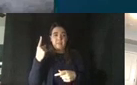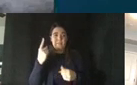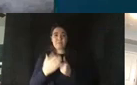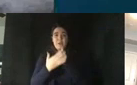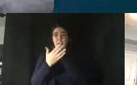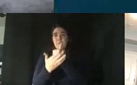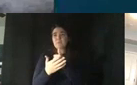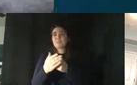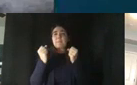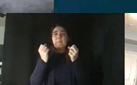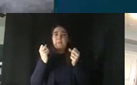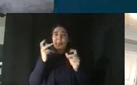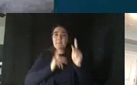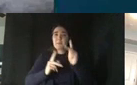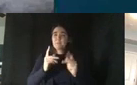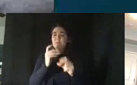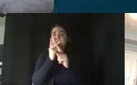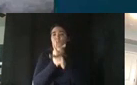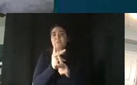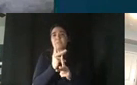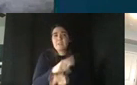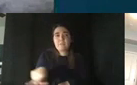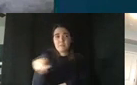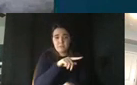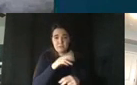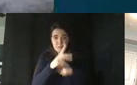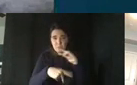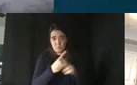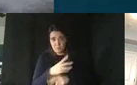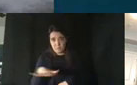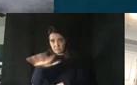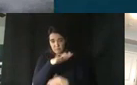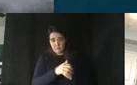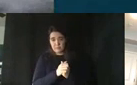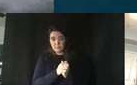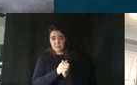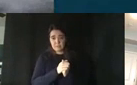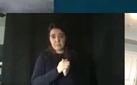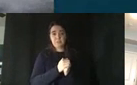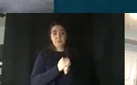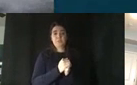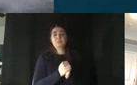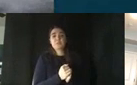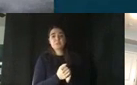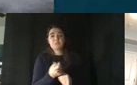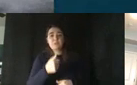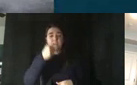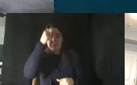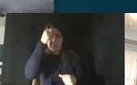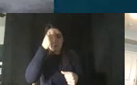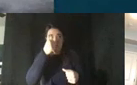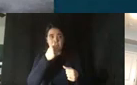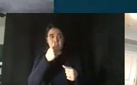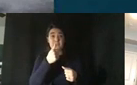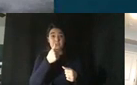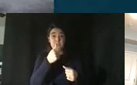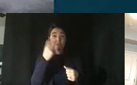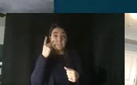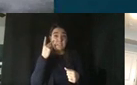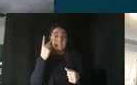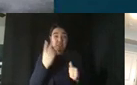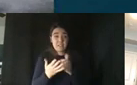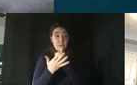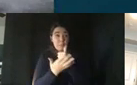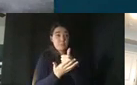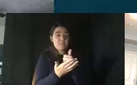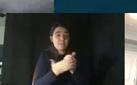I would like you to always remember the helpers, and I would always encourage you to be that helper for others. And we can do that